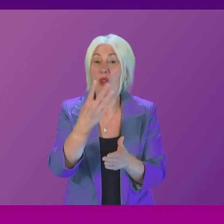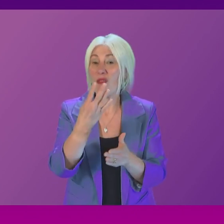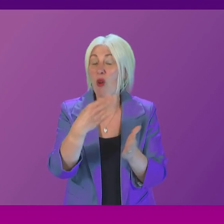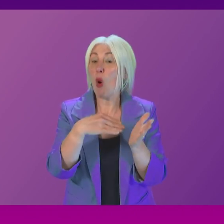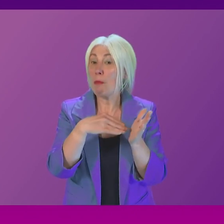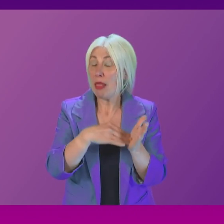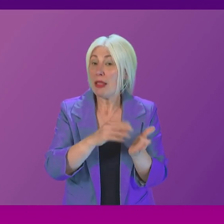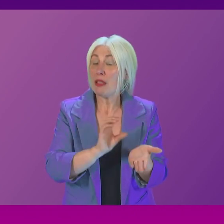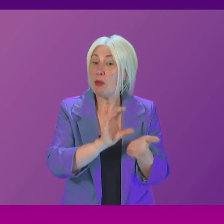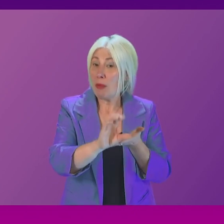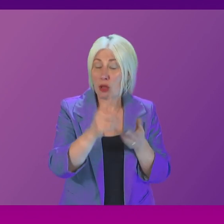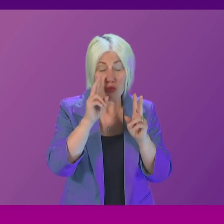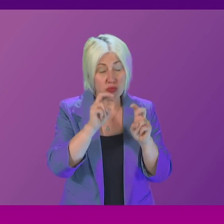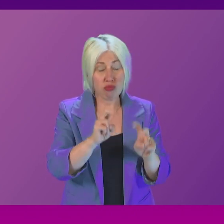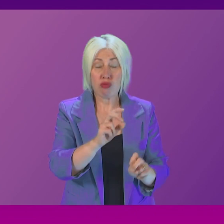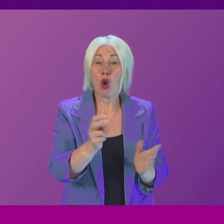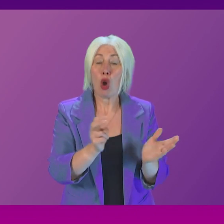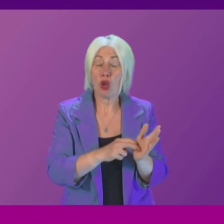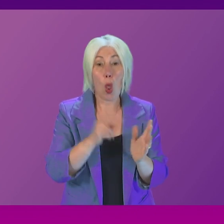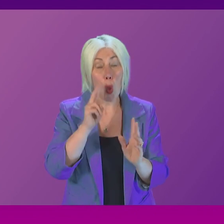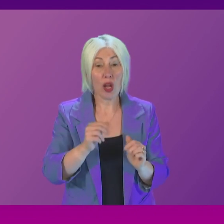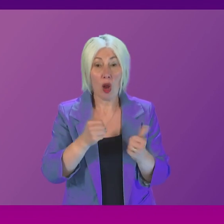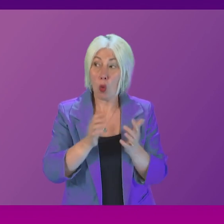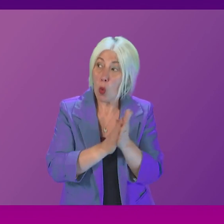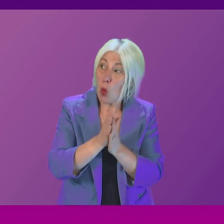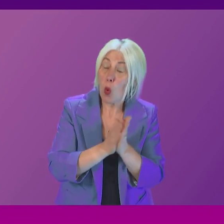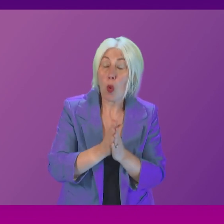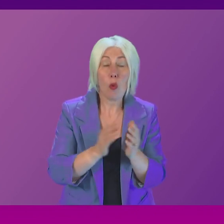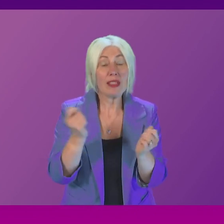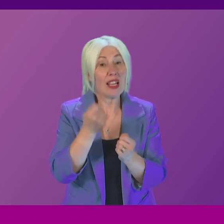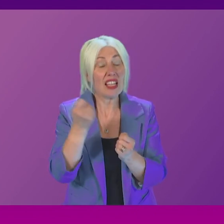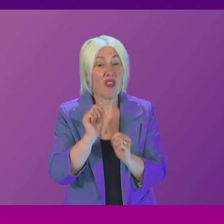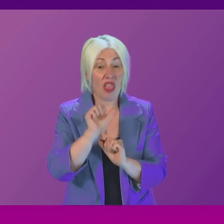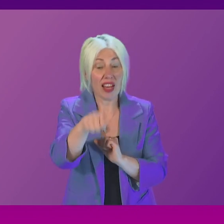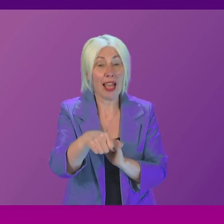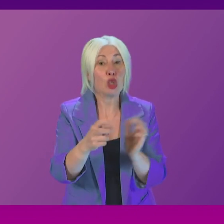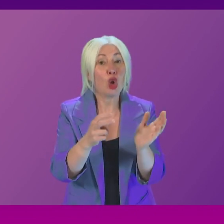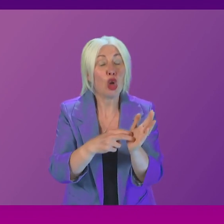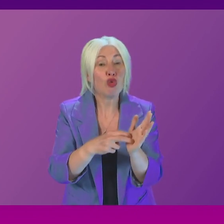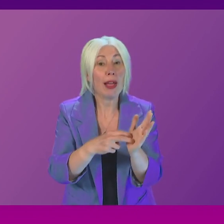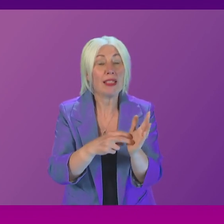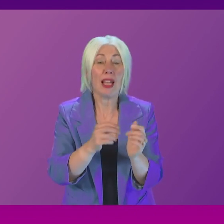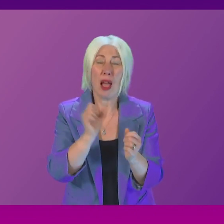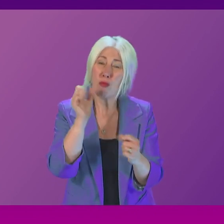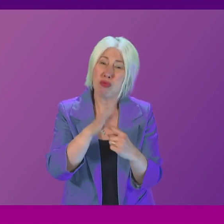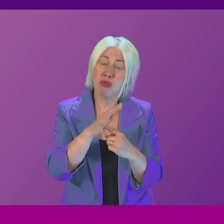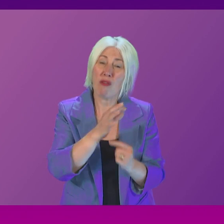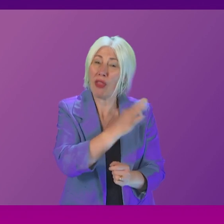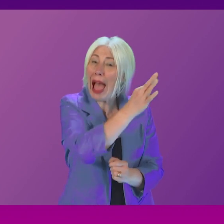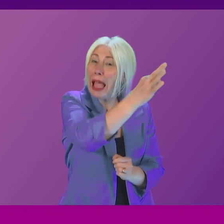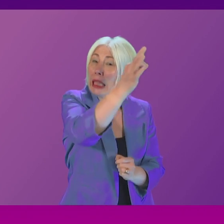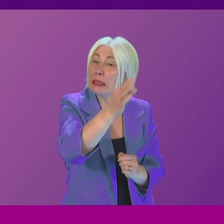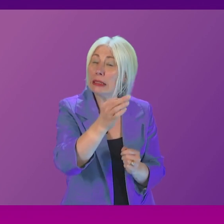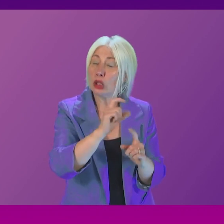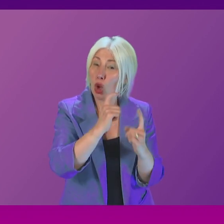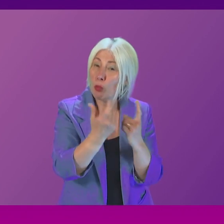very committed to the successful development of the next generation of that contract. It's vital for our island communities,